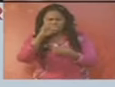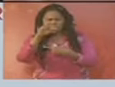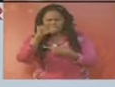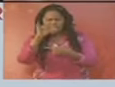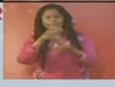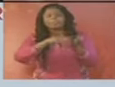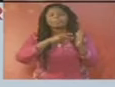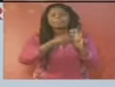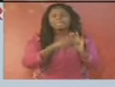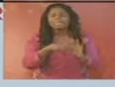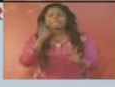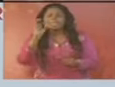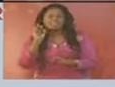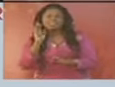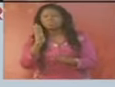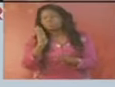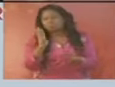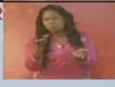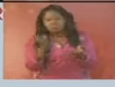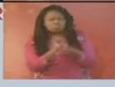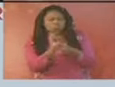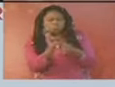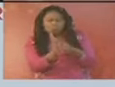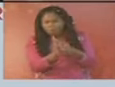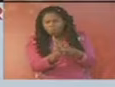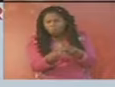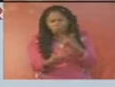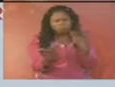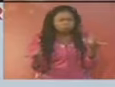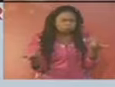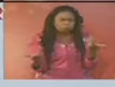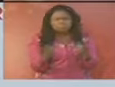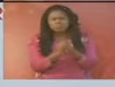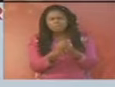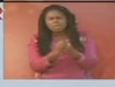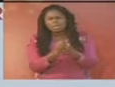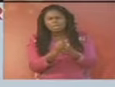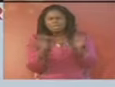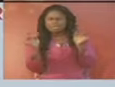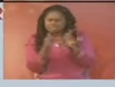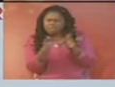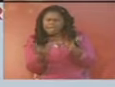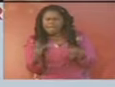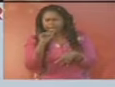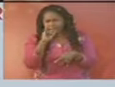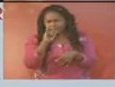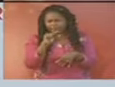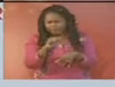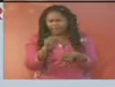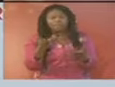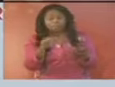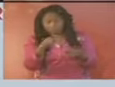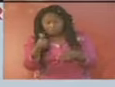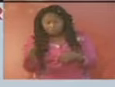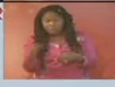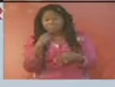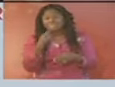the anti-vaxxers thrive, not in mainstream media. So there is going to be some mainstream